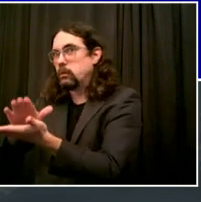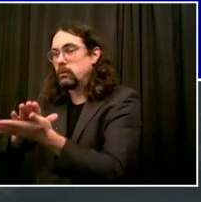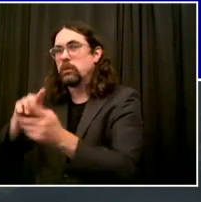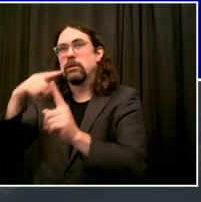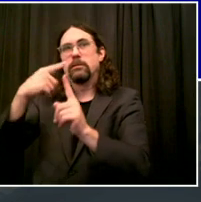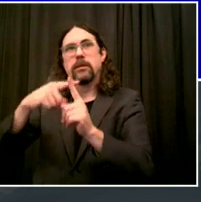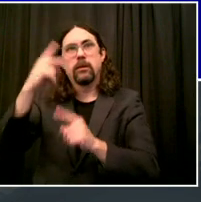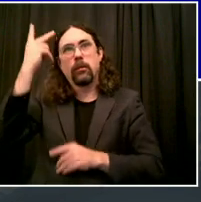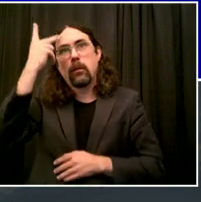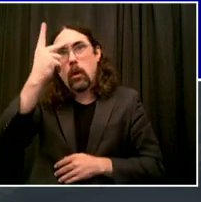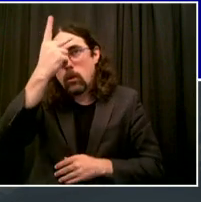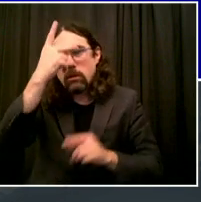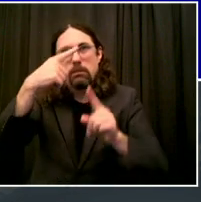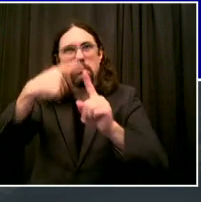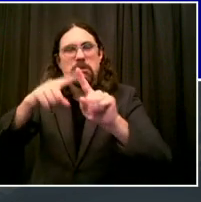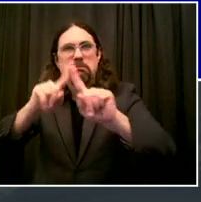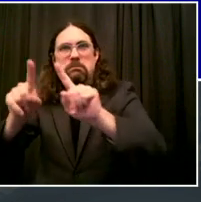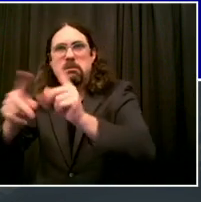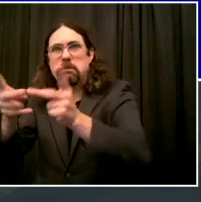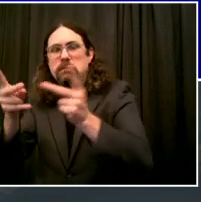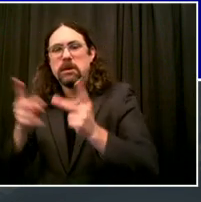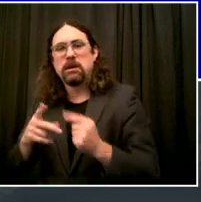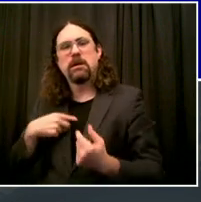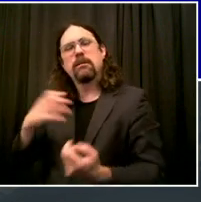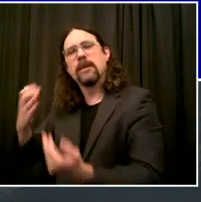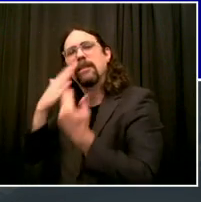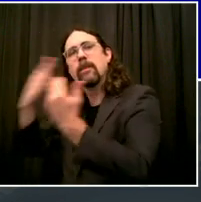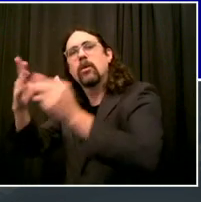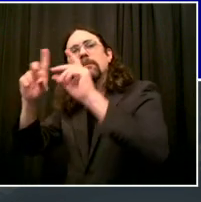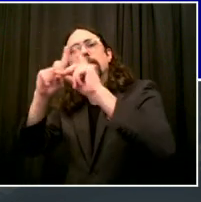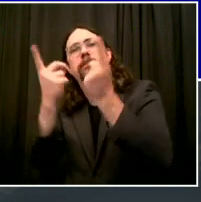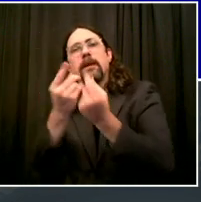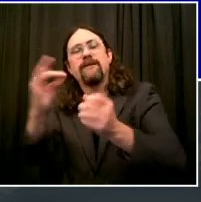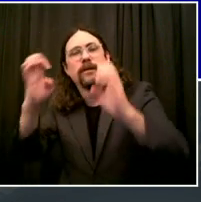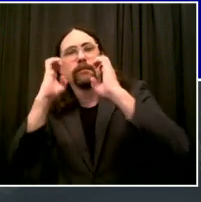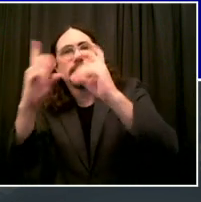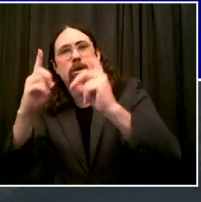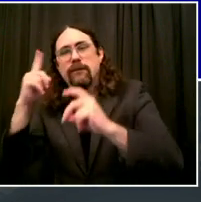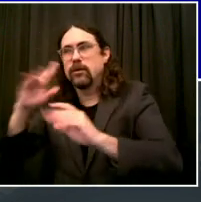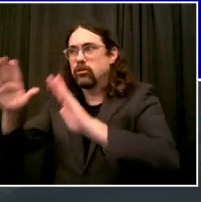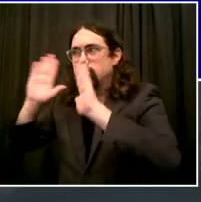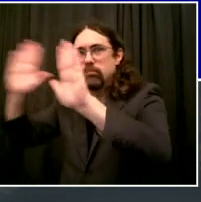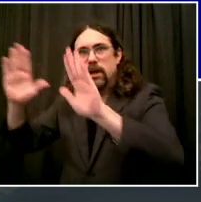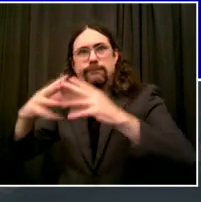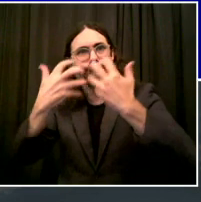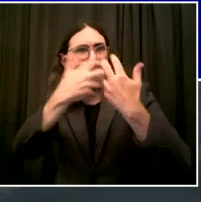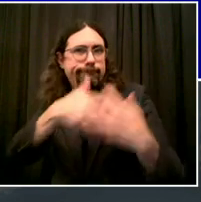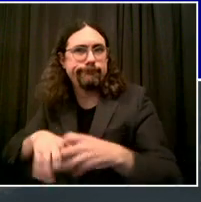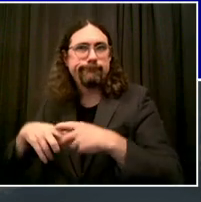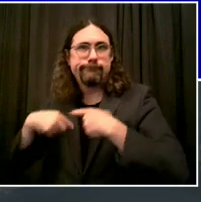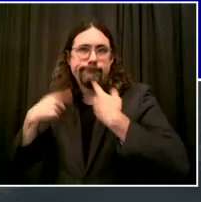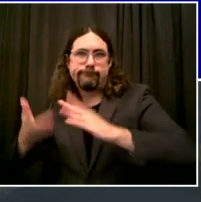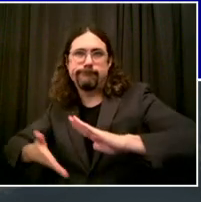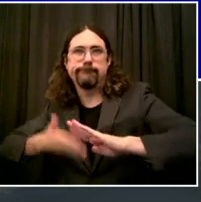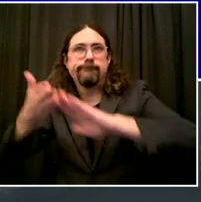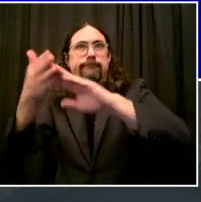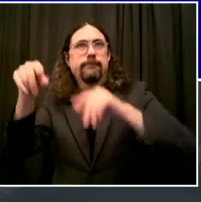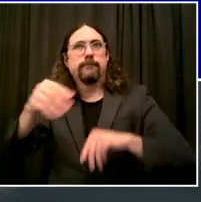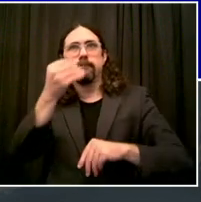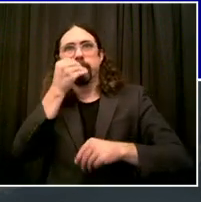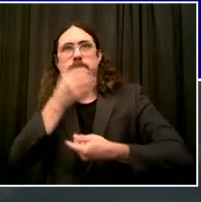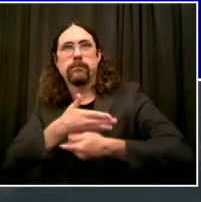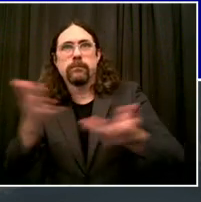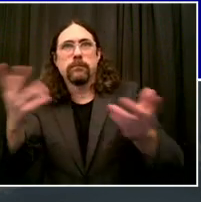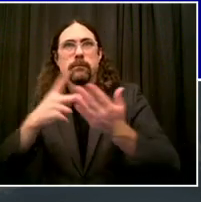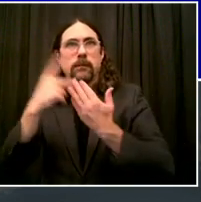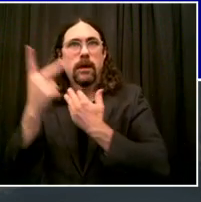city in this time of need. So they are open to anyone from 7:30 to 1:30, and you can take meals for your kids,